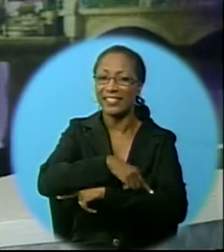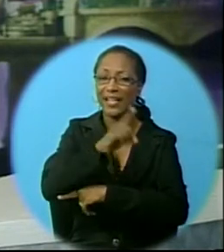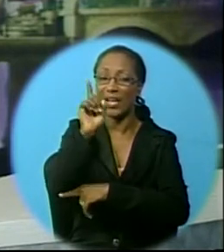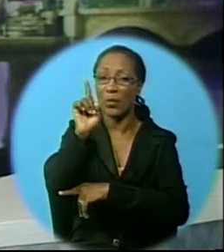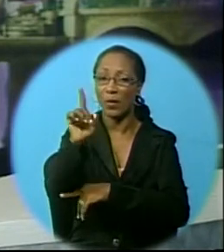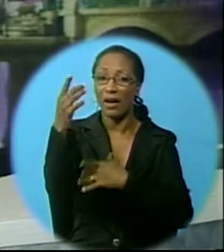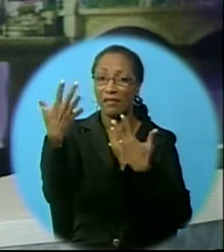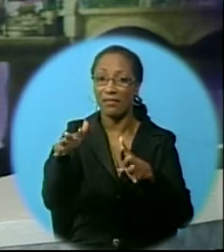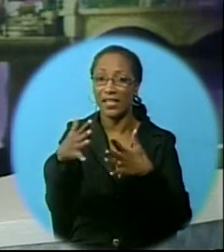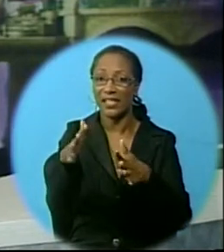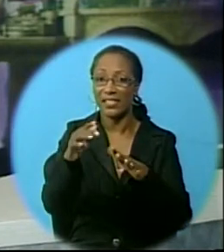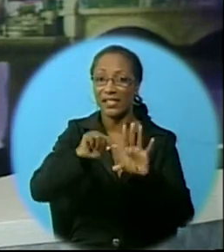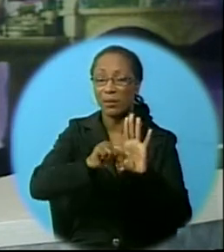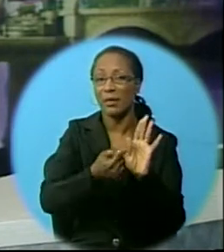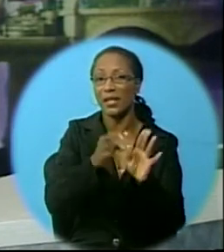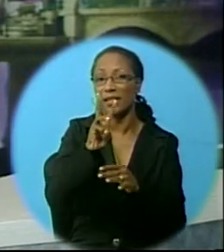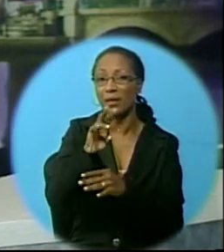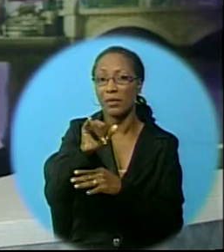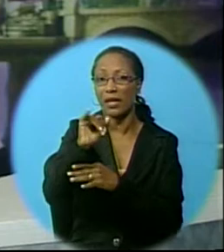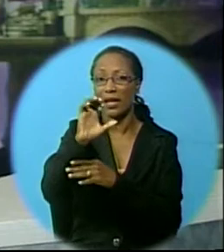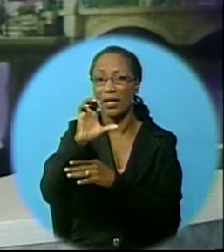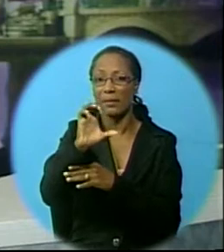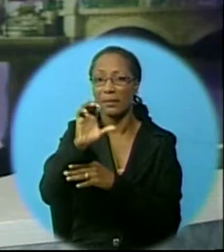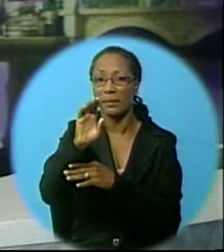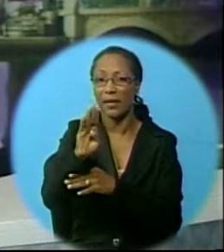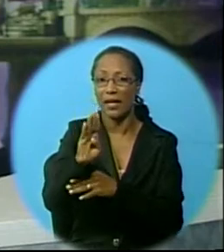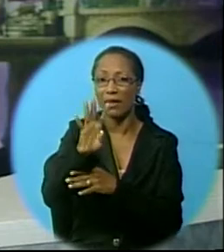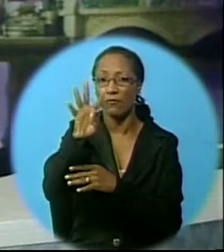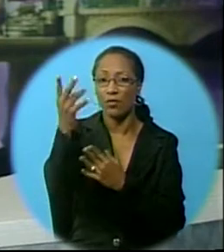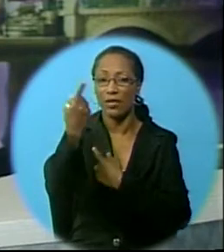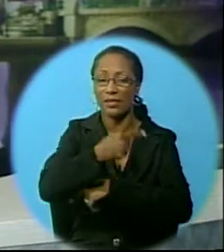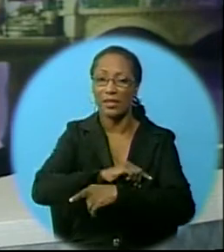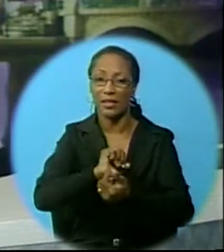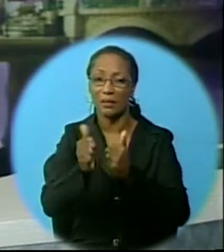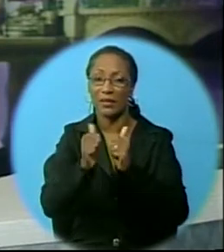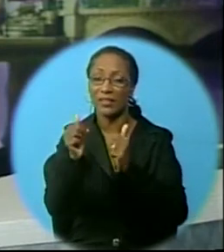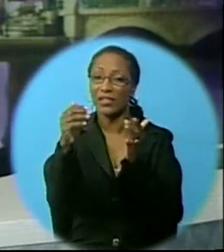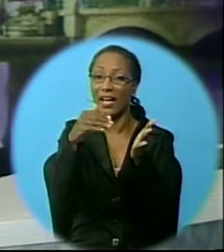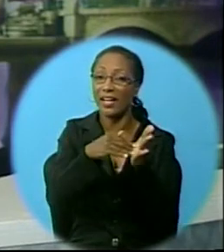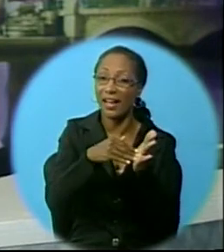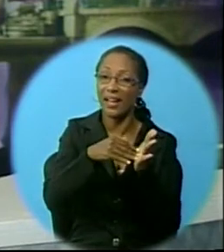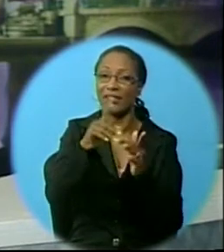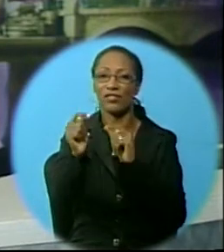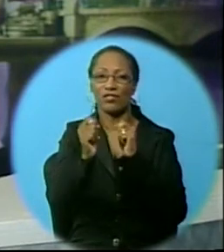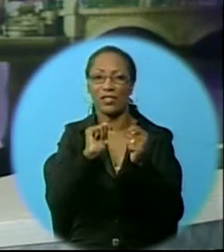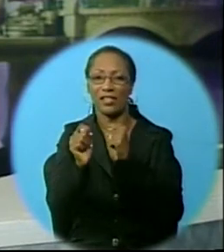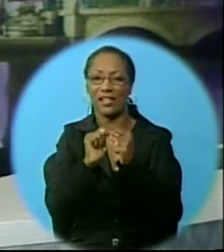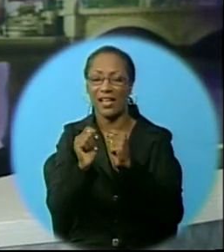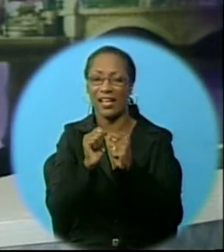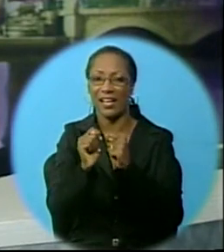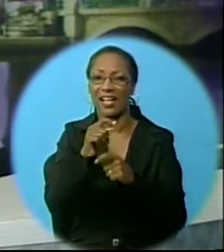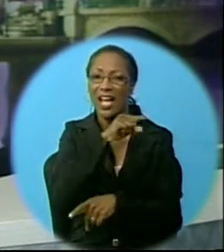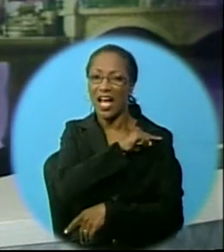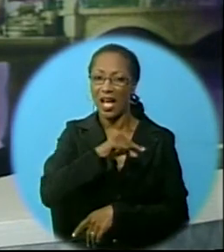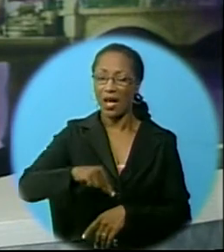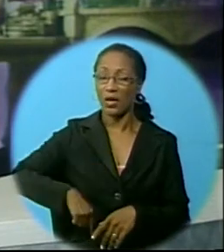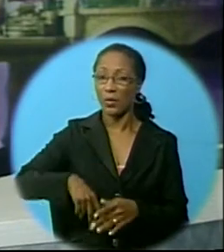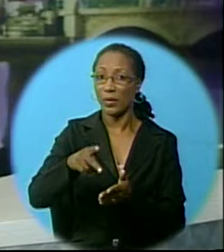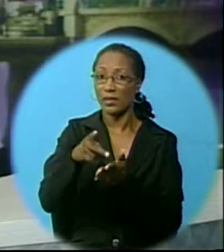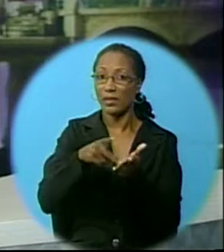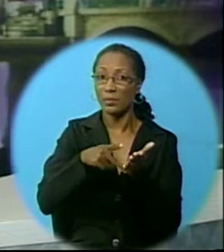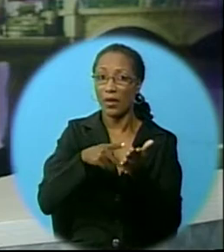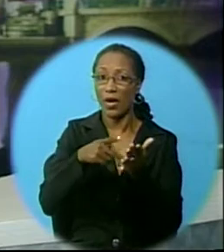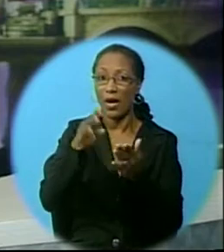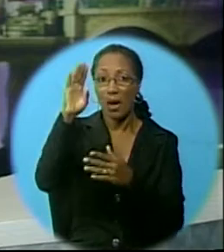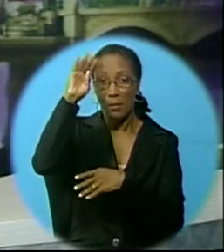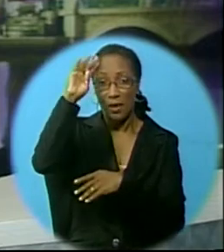inaugural WICB PCL Regional 4-day competition against Trinidad and Tobago Red Force at Queen's Park Oval today. Brathwaite is